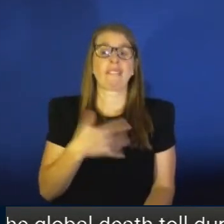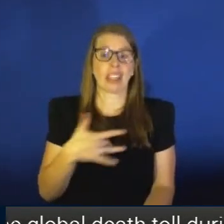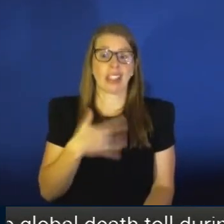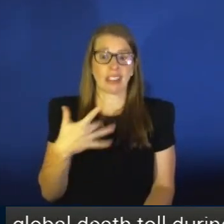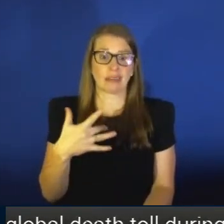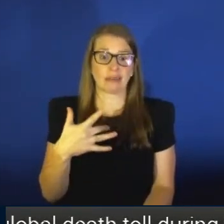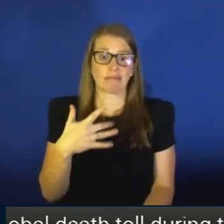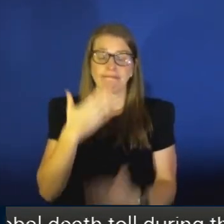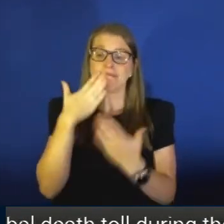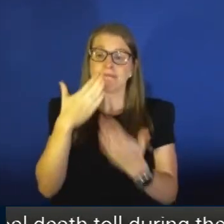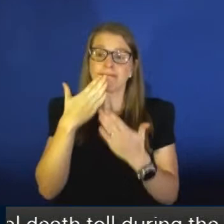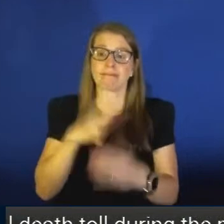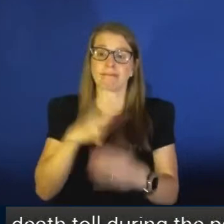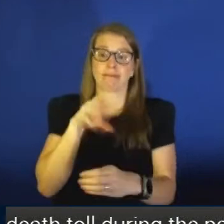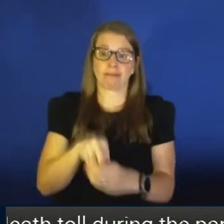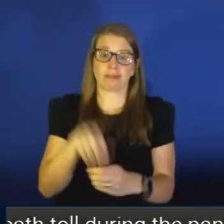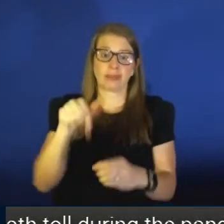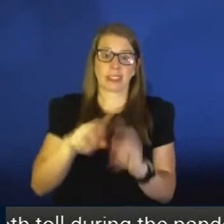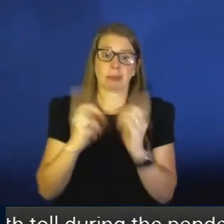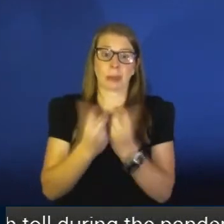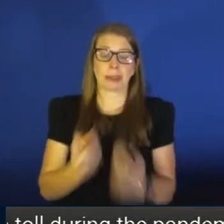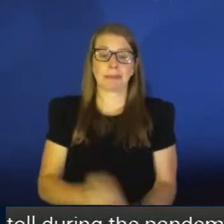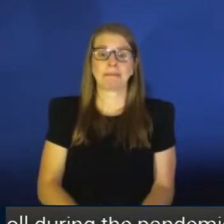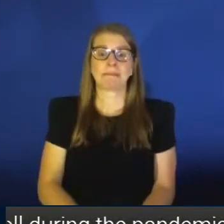grateful to be a part of it.